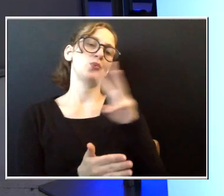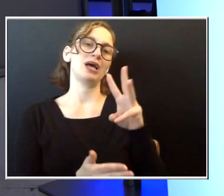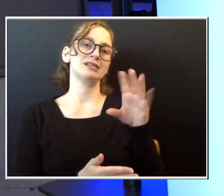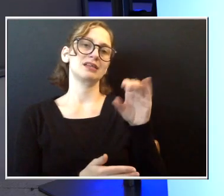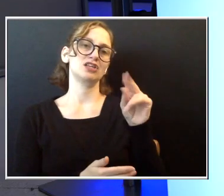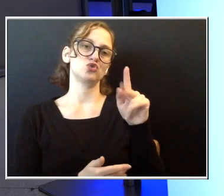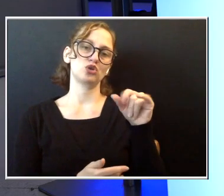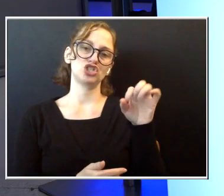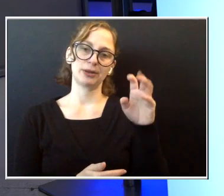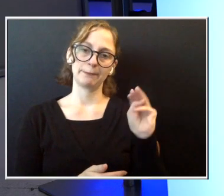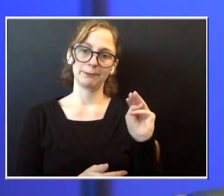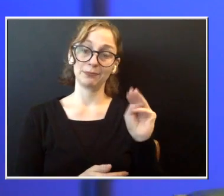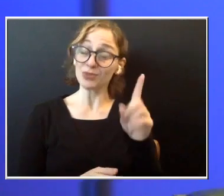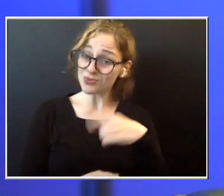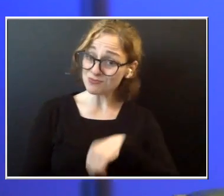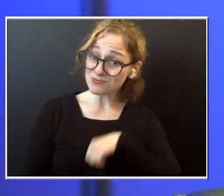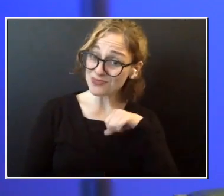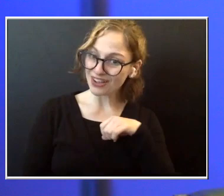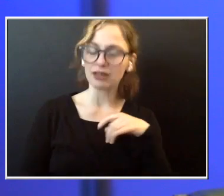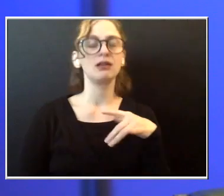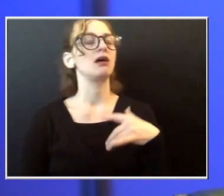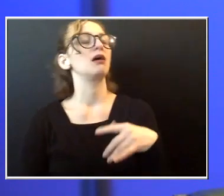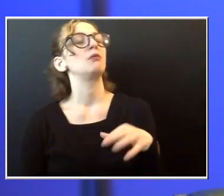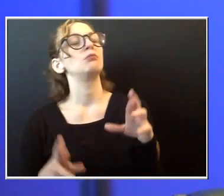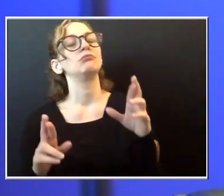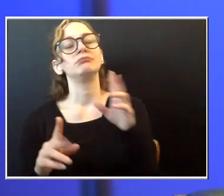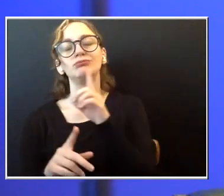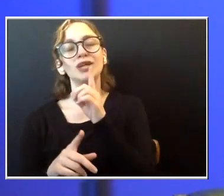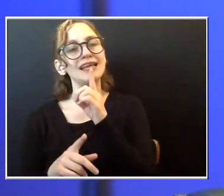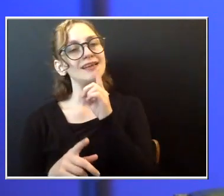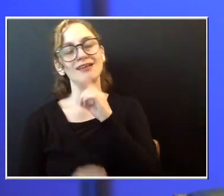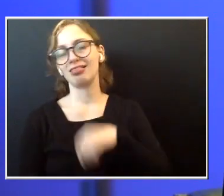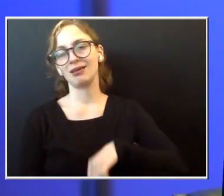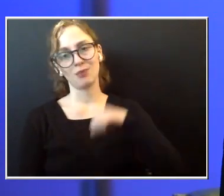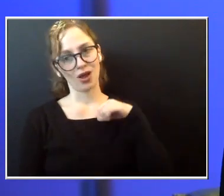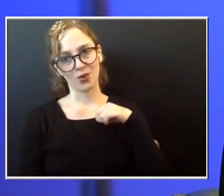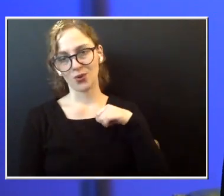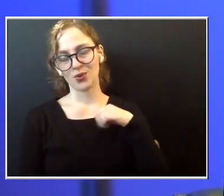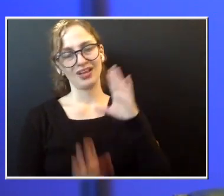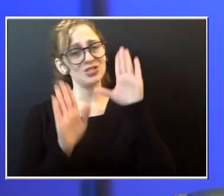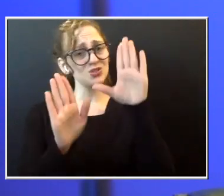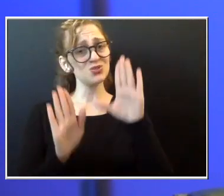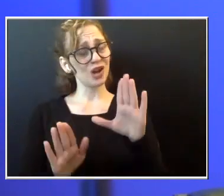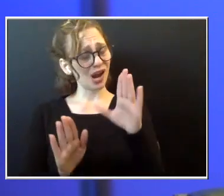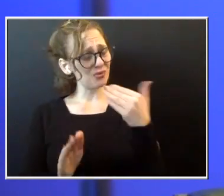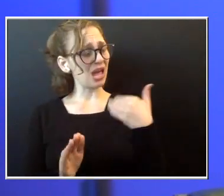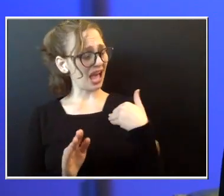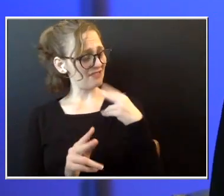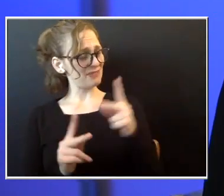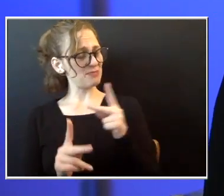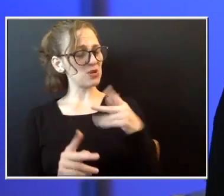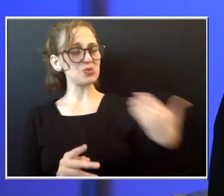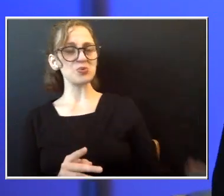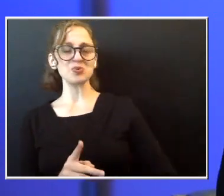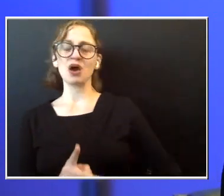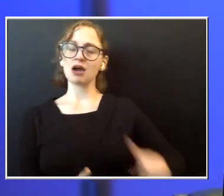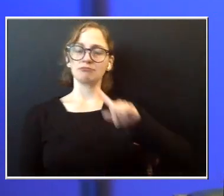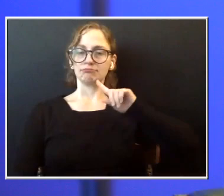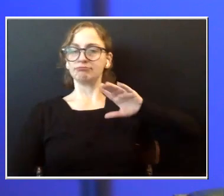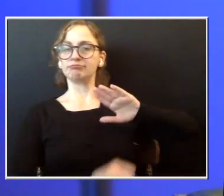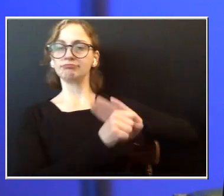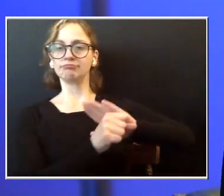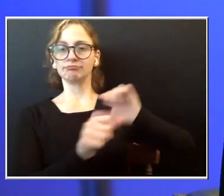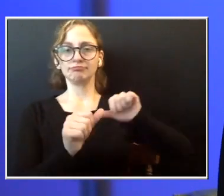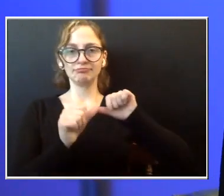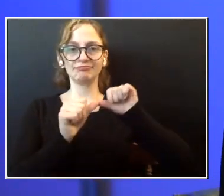I'm really proud of it. I think it's great, and I just think we have people who are dedicated to continuing to advance medicine,